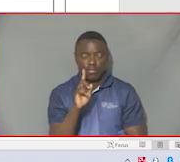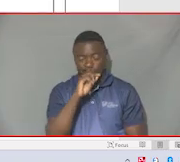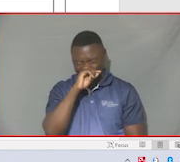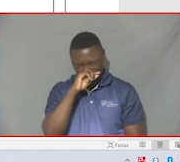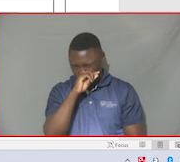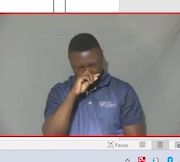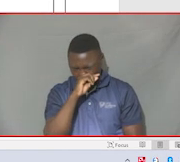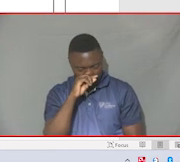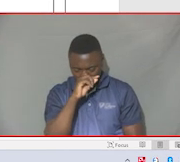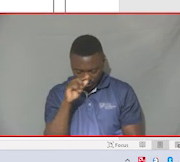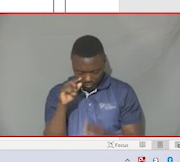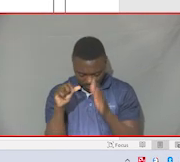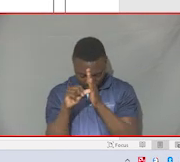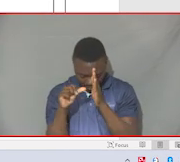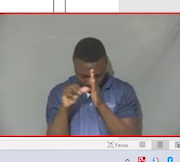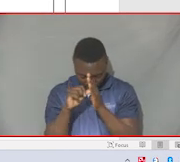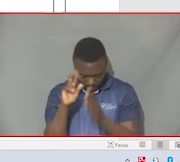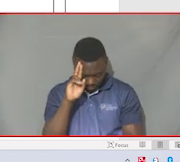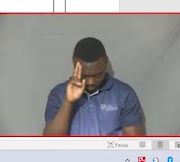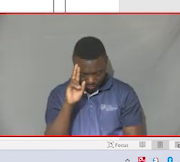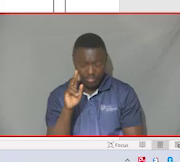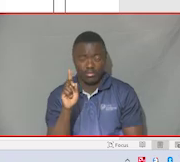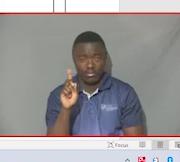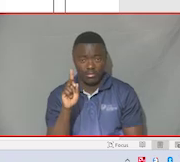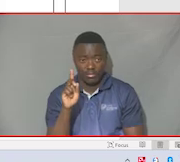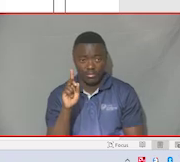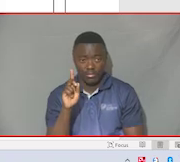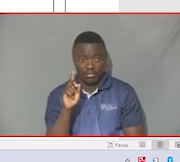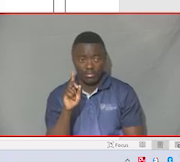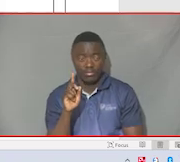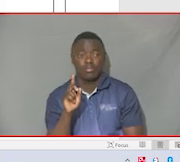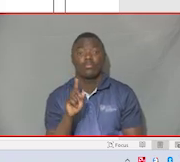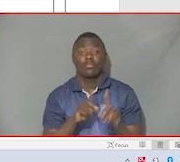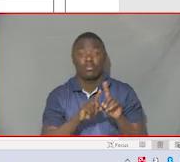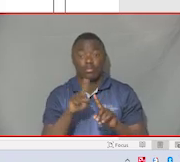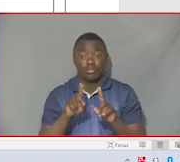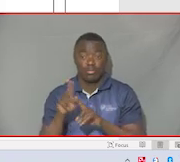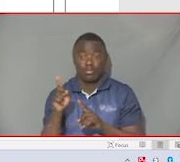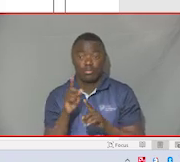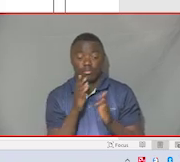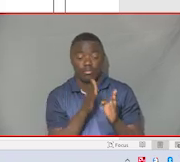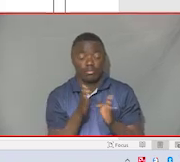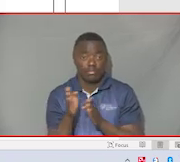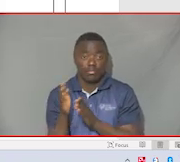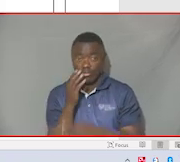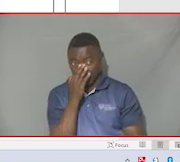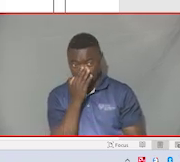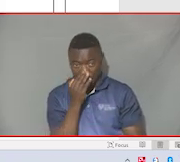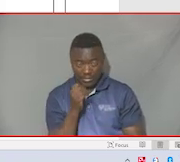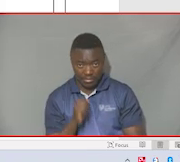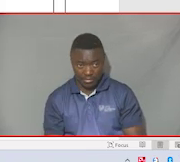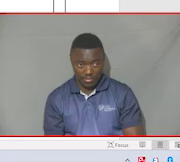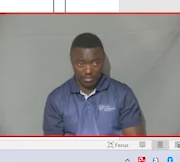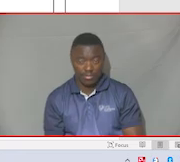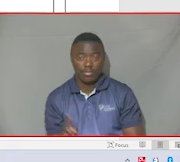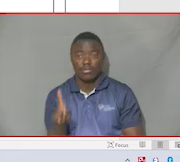want to emphasize is the achievables in each of the section of work. Right, algebra, that is